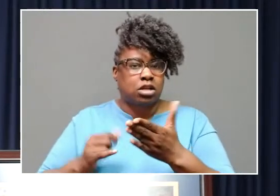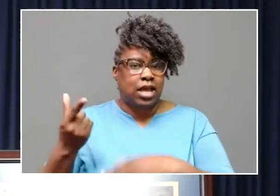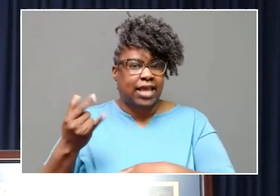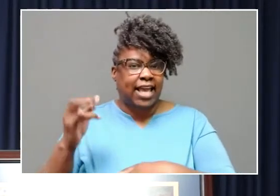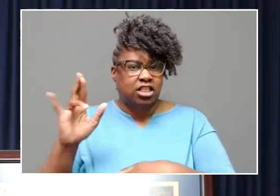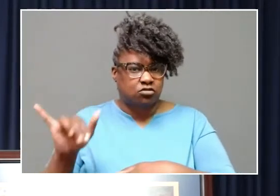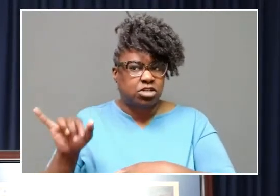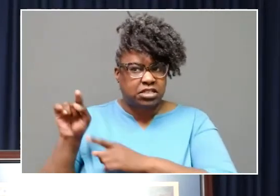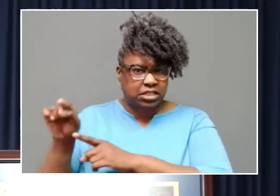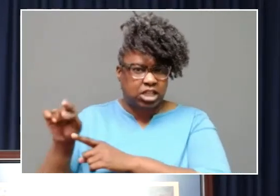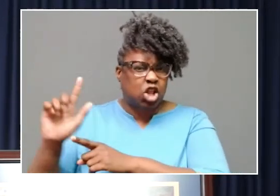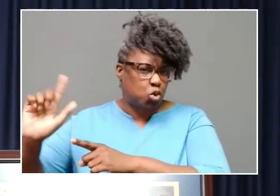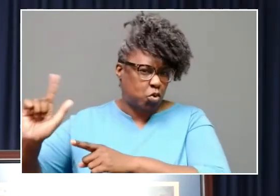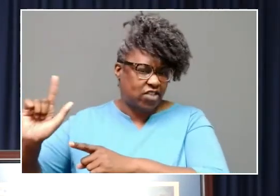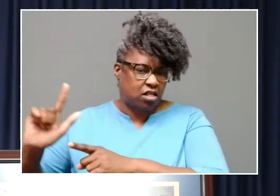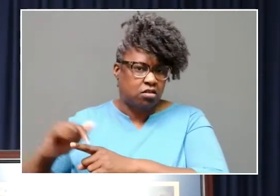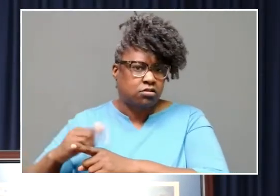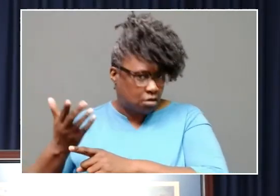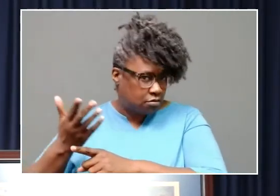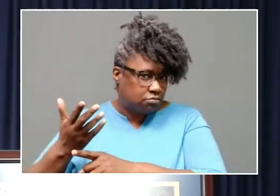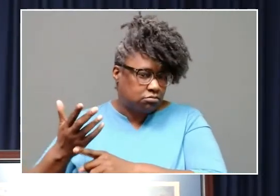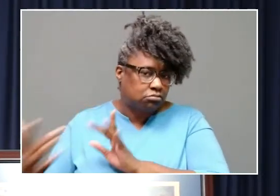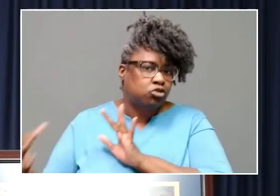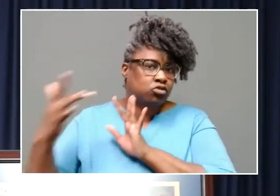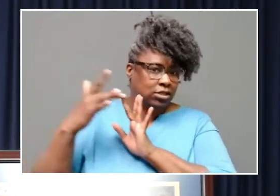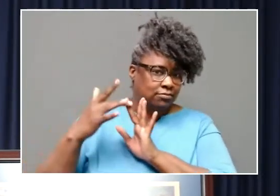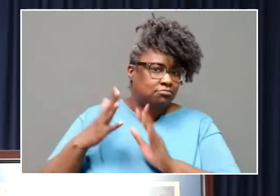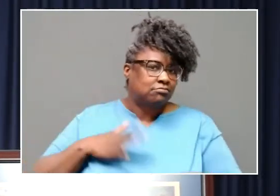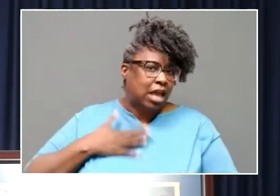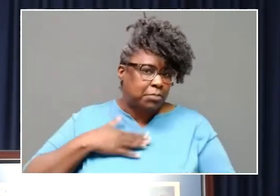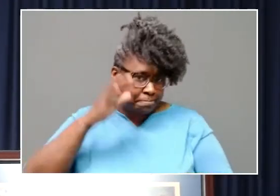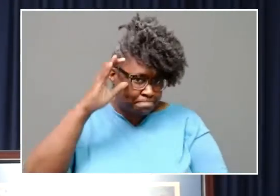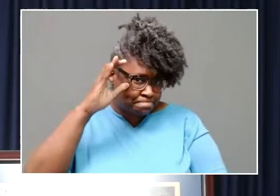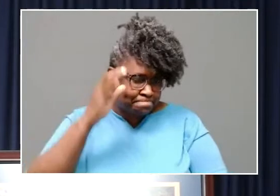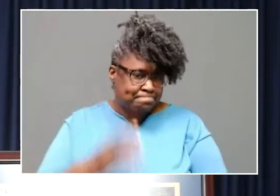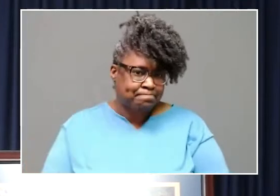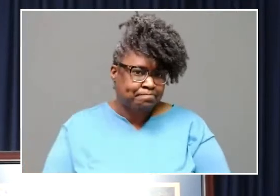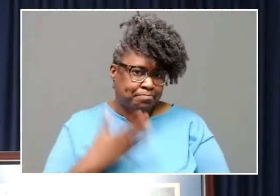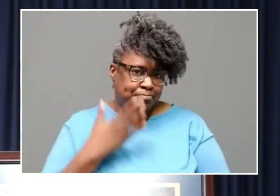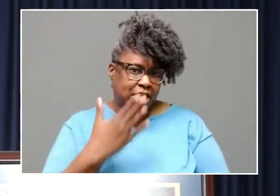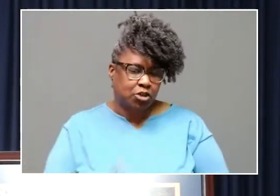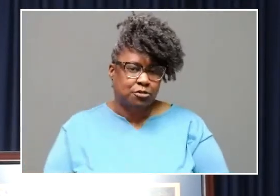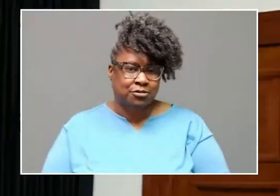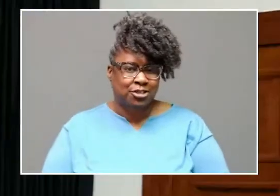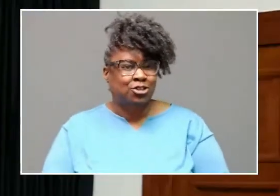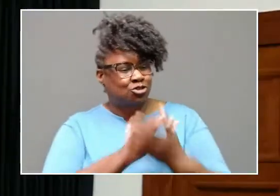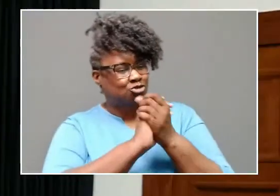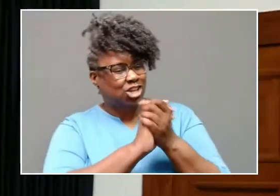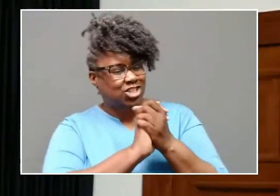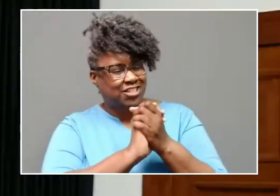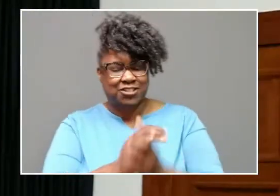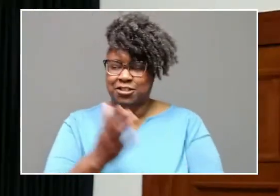that's in Louisville. So yeah, just reach out. I'd be happy to hear from you. So Thank yeah. you. Thank you. Congratulations. So much. Yeah, thank you.